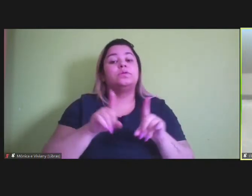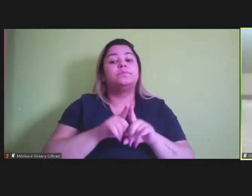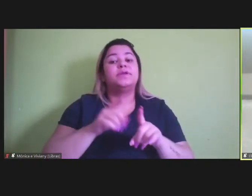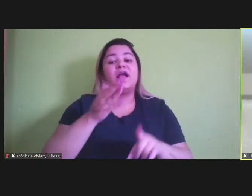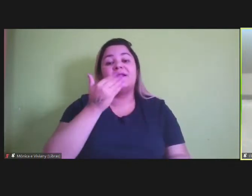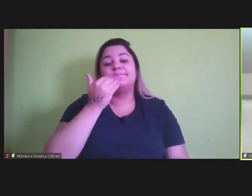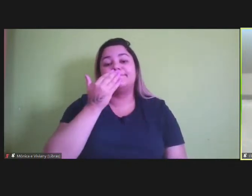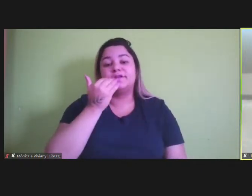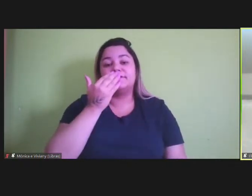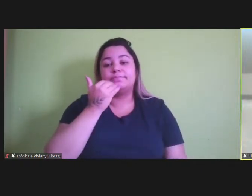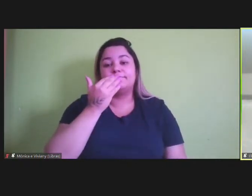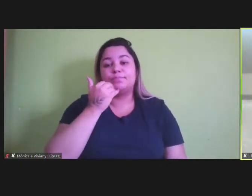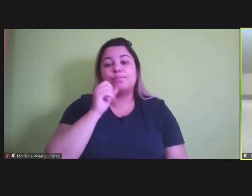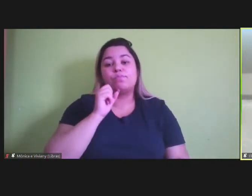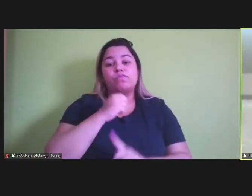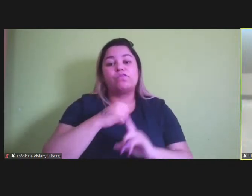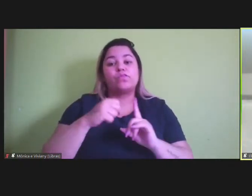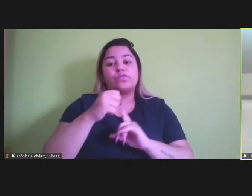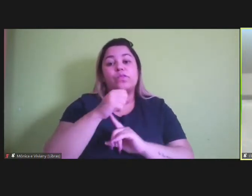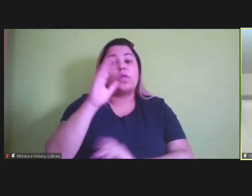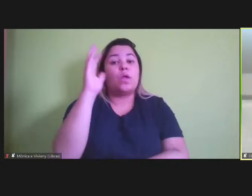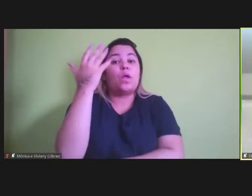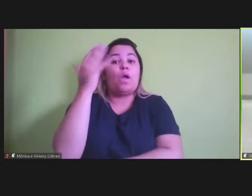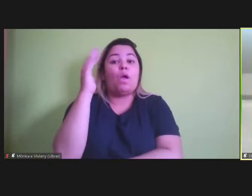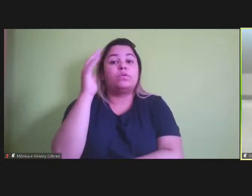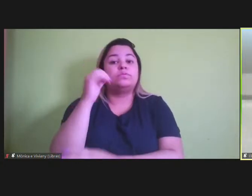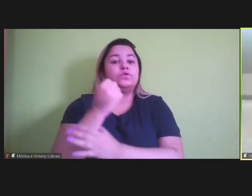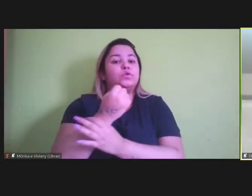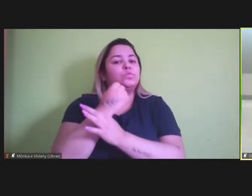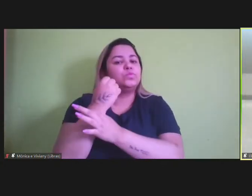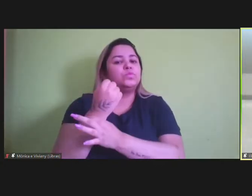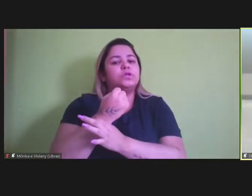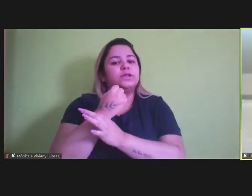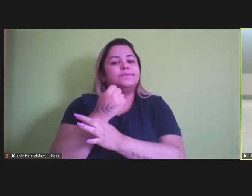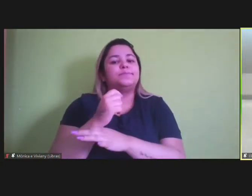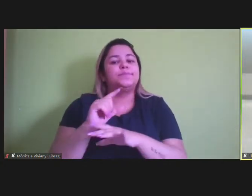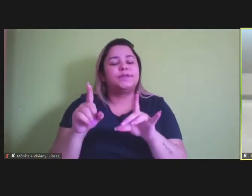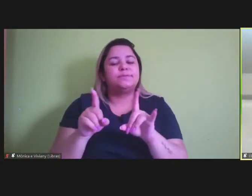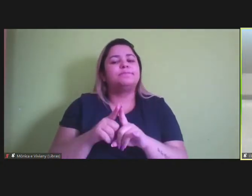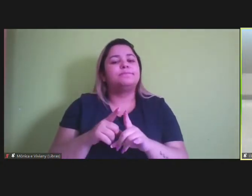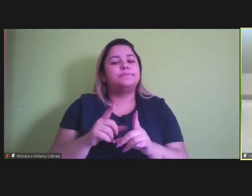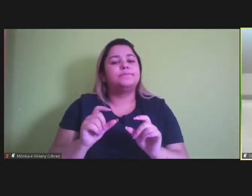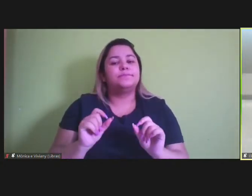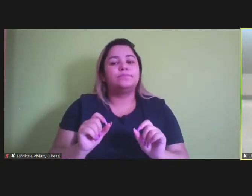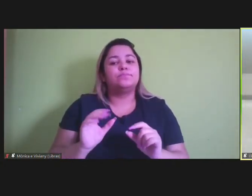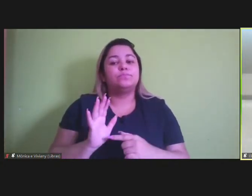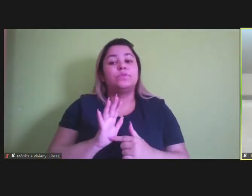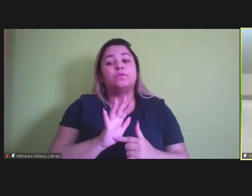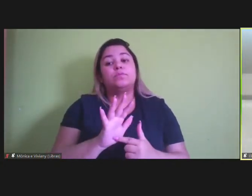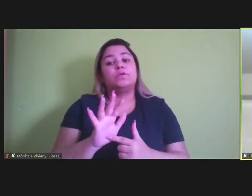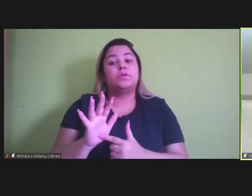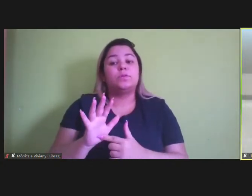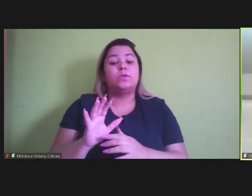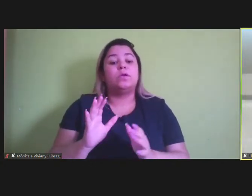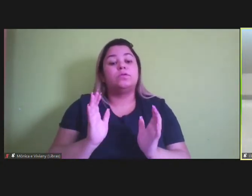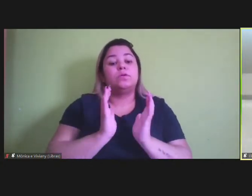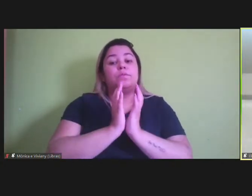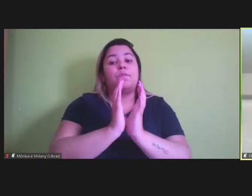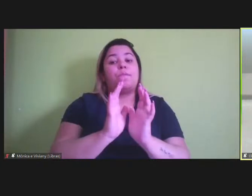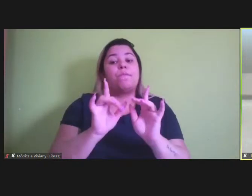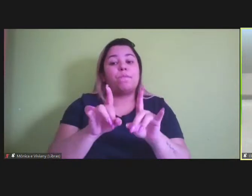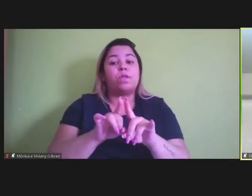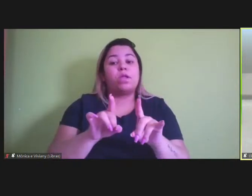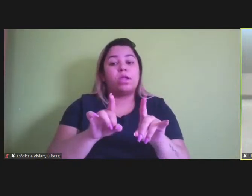due to a social and environmentally sustainable project. So we have been provoking this with